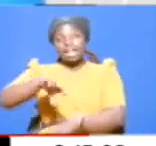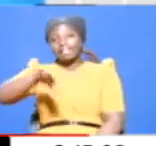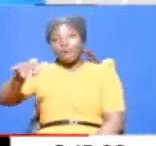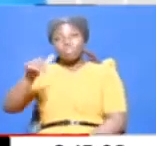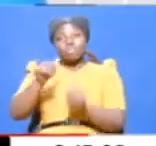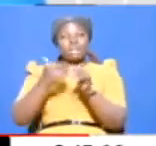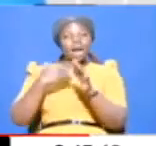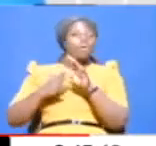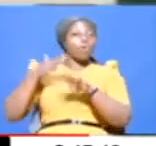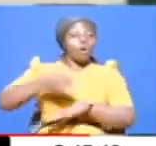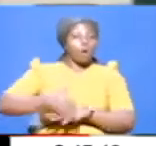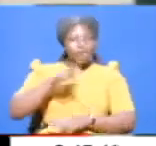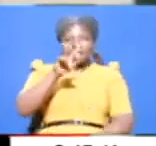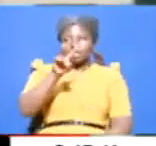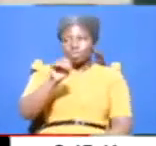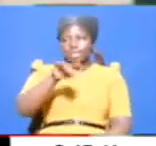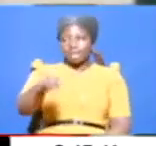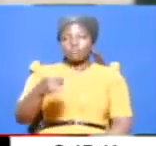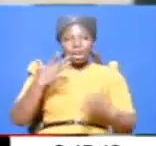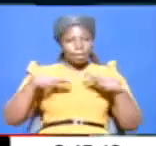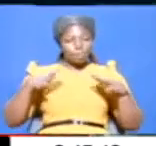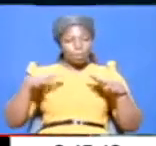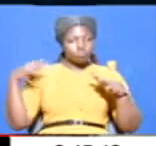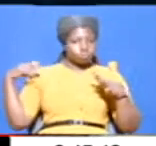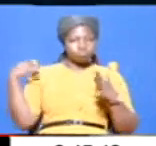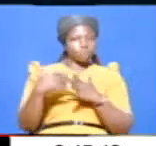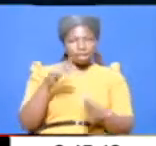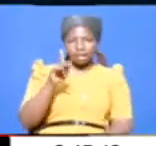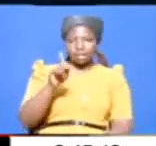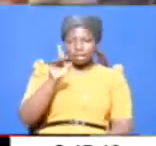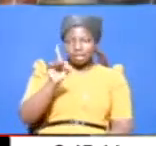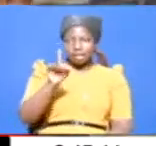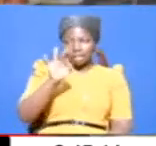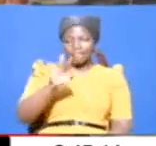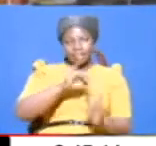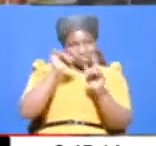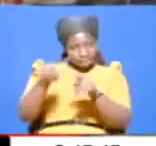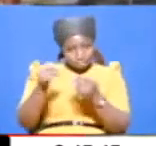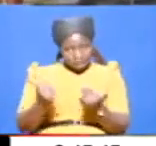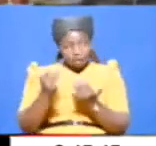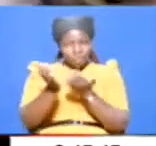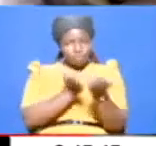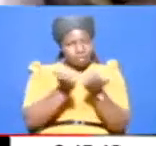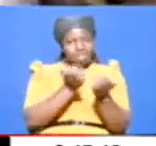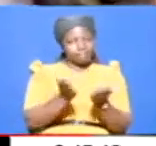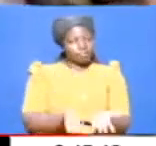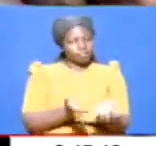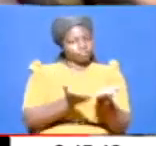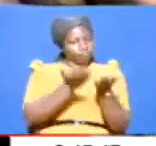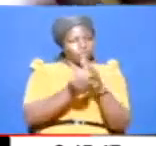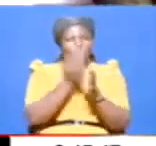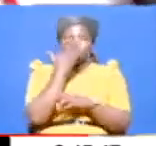over 20,000 people. Since the KDF incursion, businesses have registered robust growth, improving